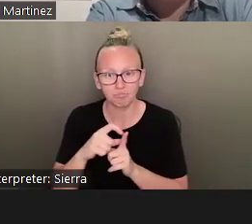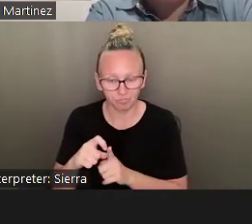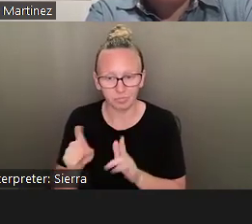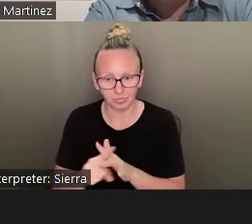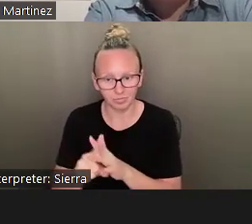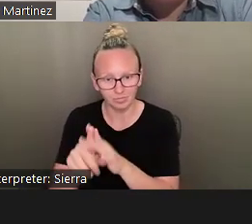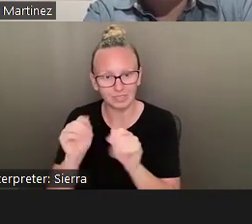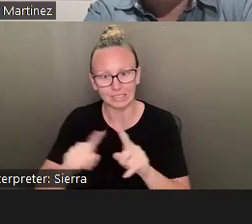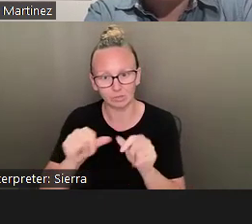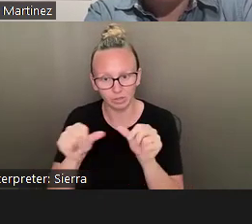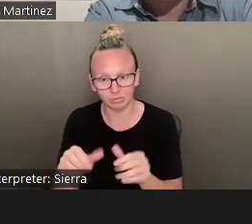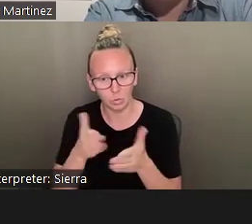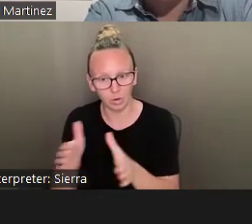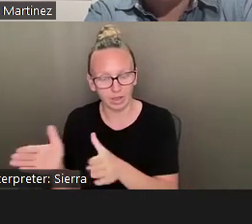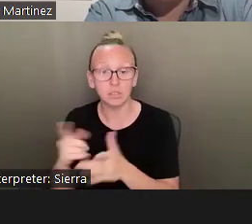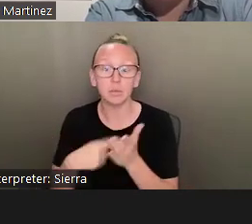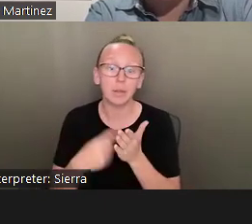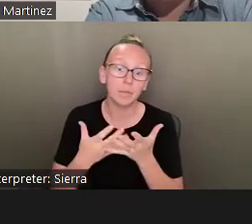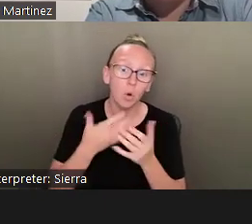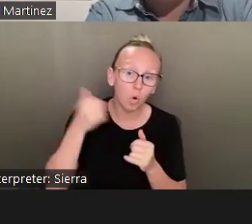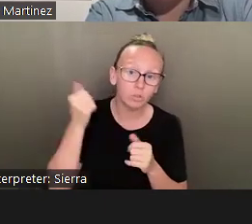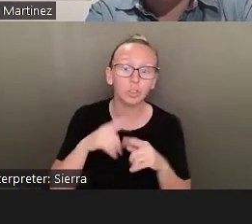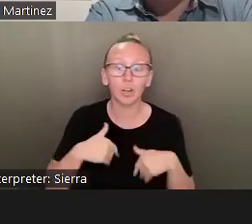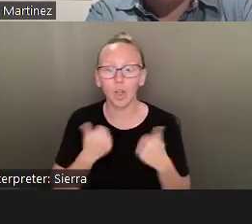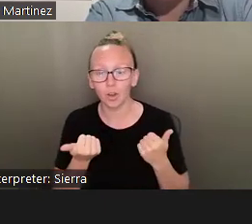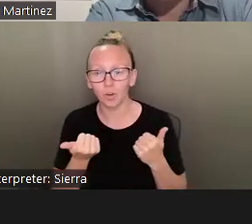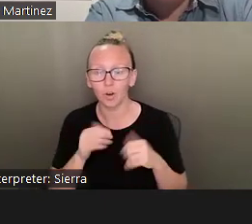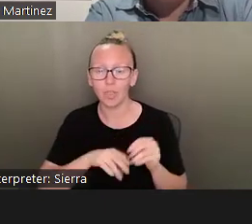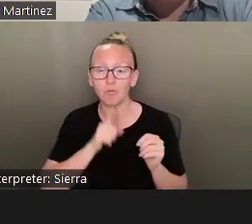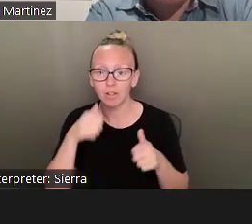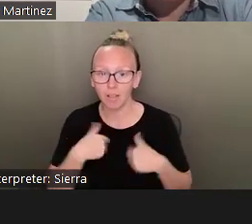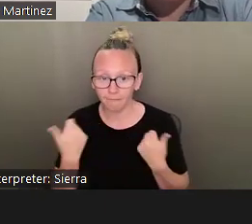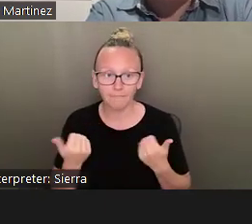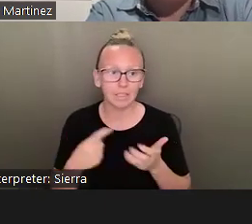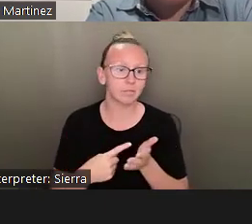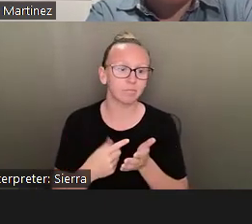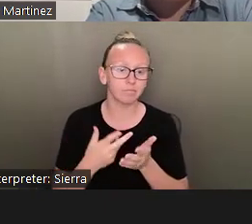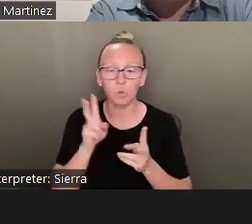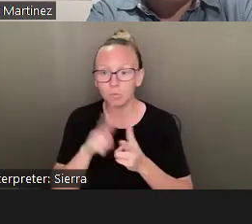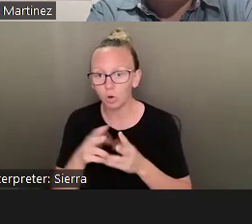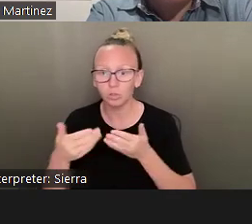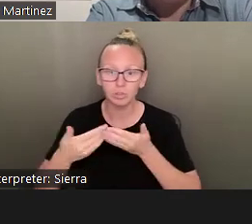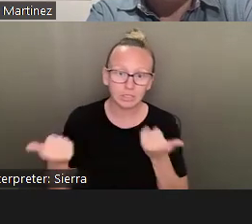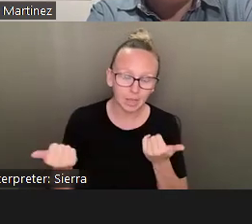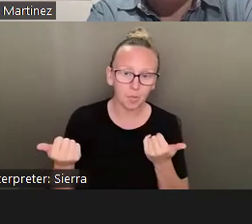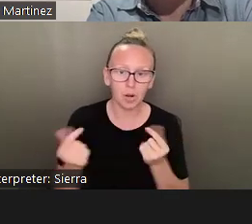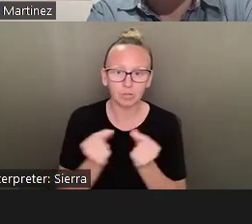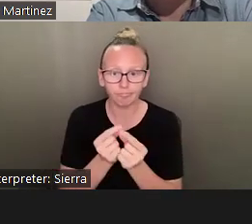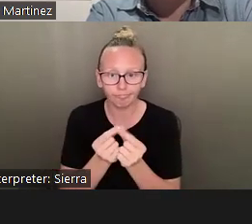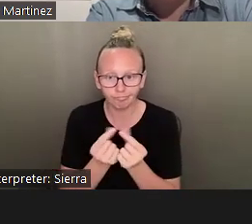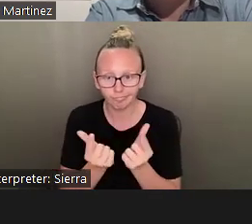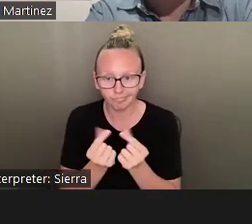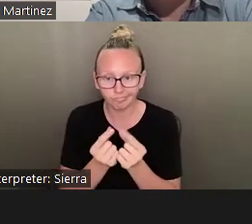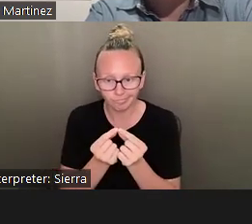configurations. Sometimes we are much older or younger than we are in waking life. We are partnered and separated in different